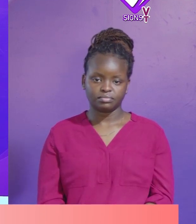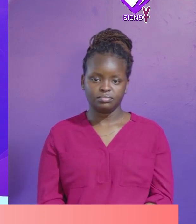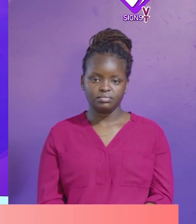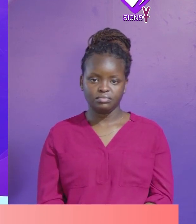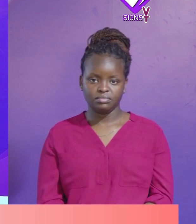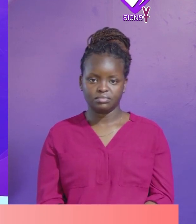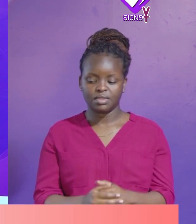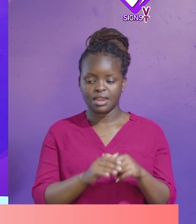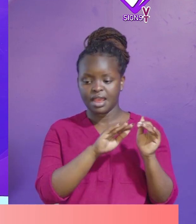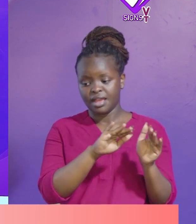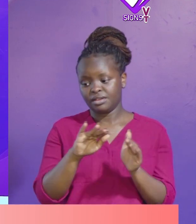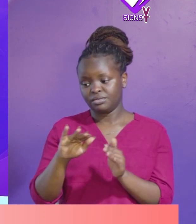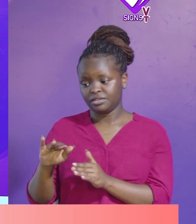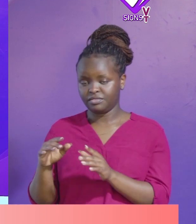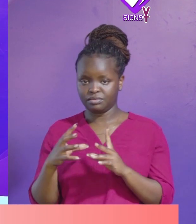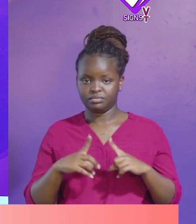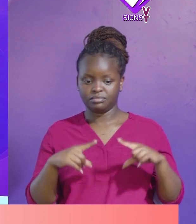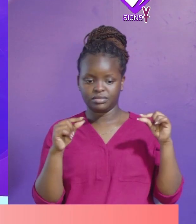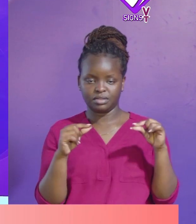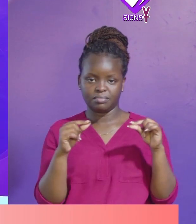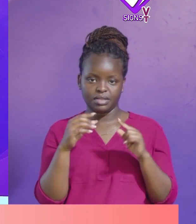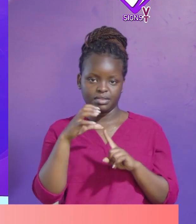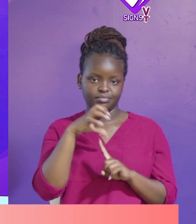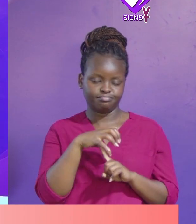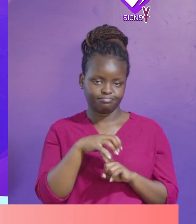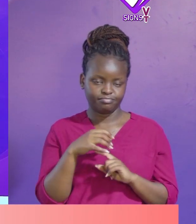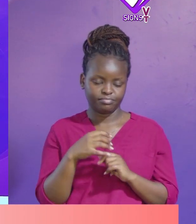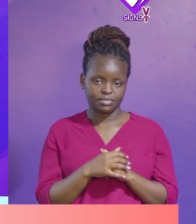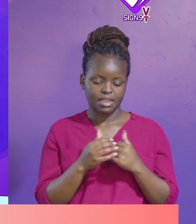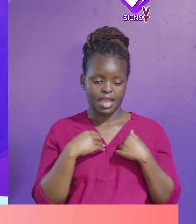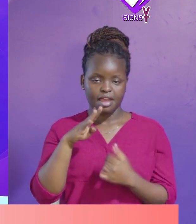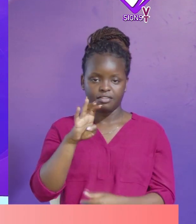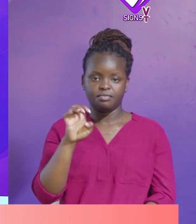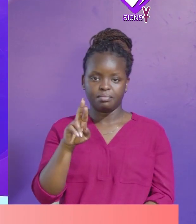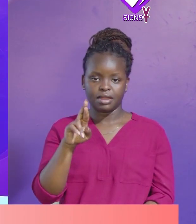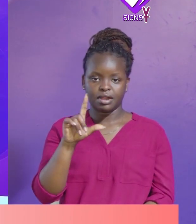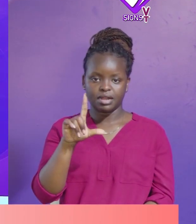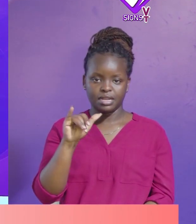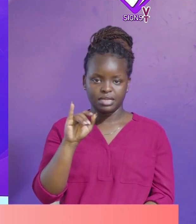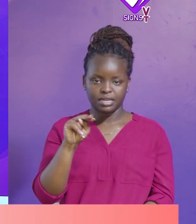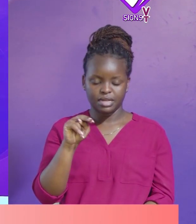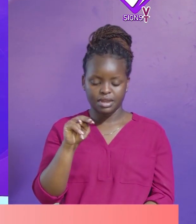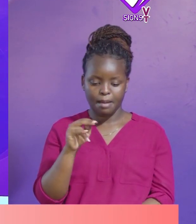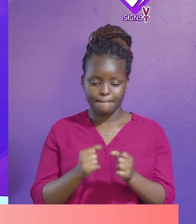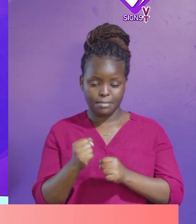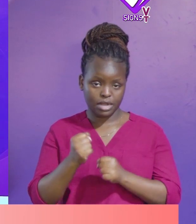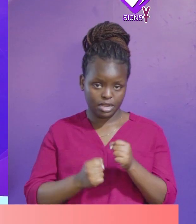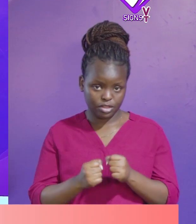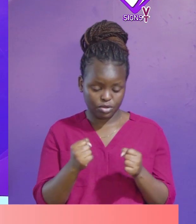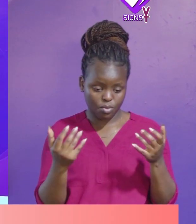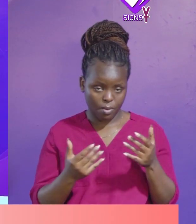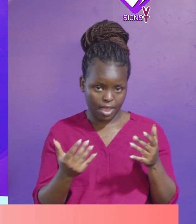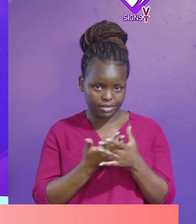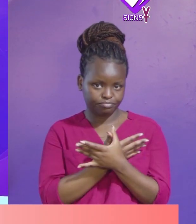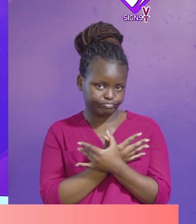away from the Tokyo Olympics, we have the Berlin Marathon that was held in Germany. You know,